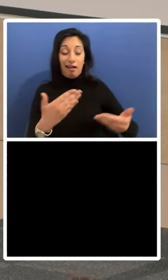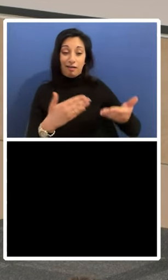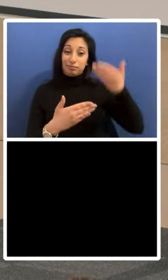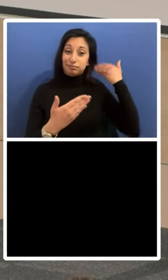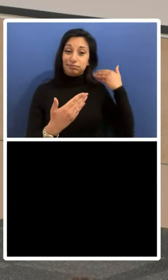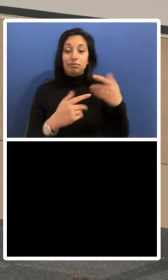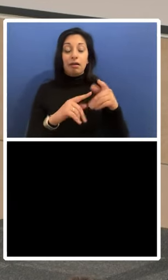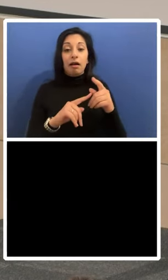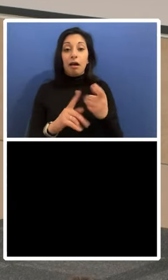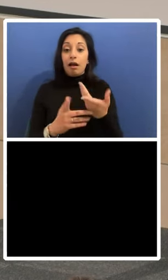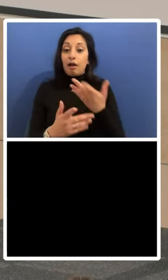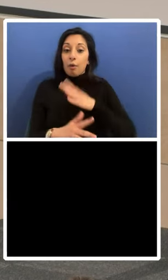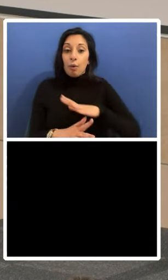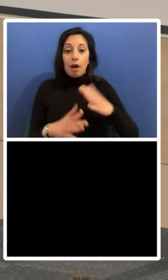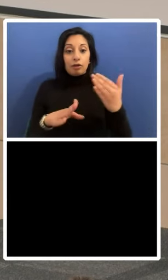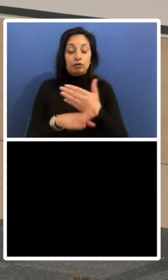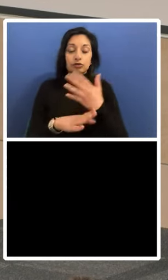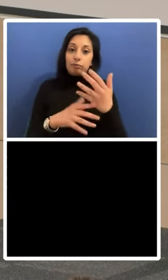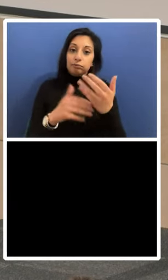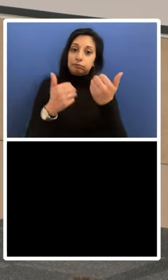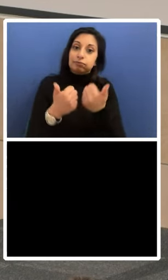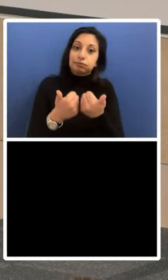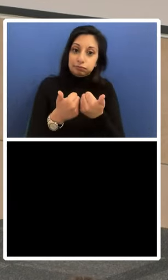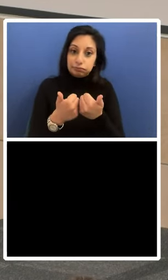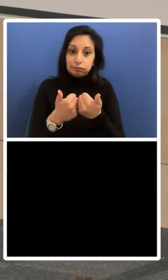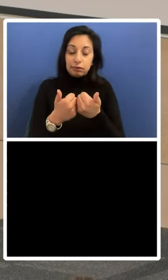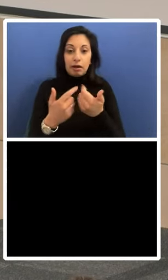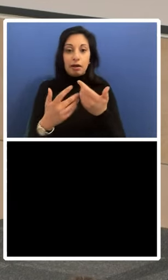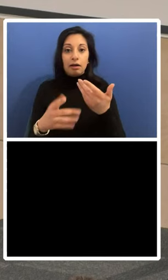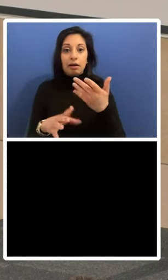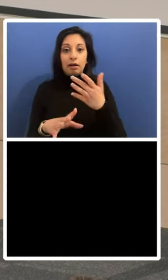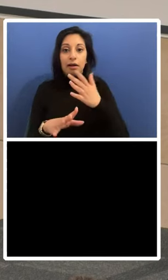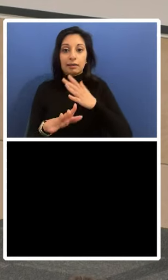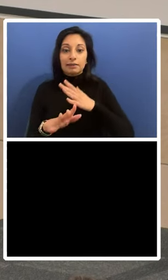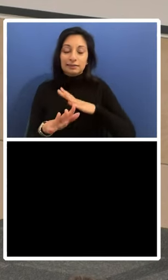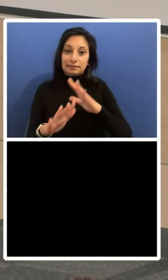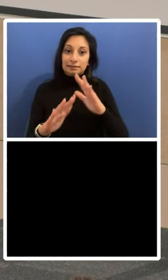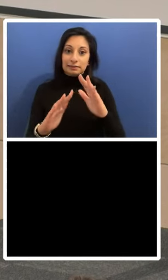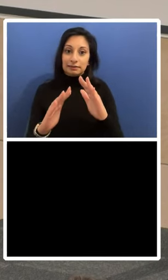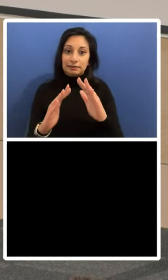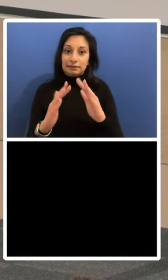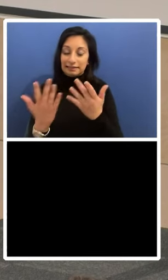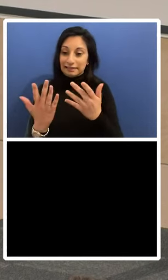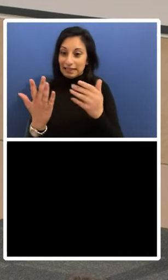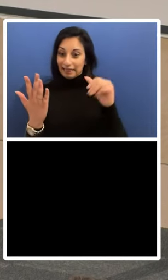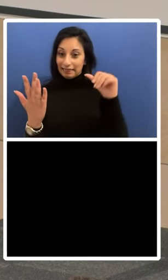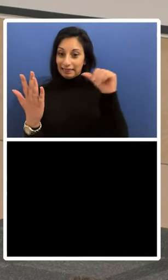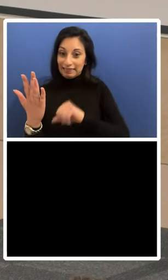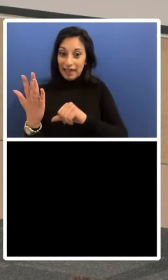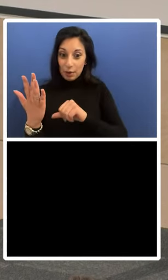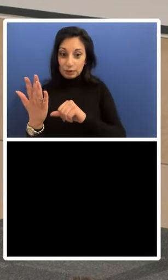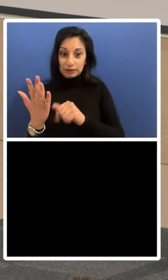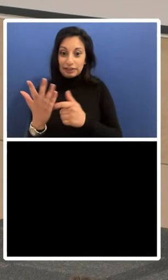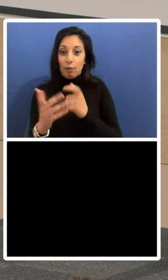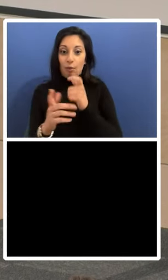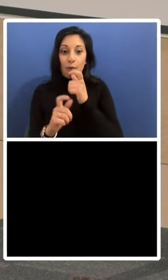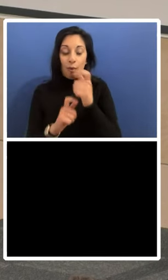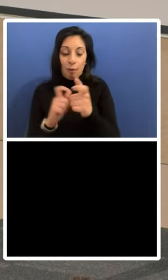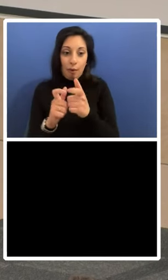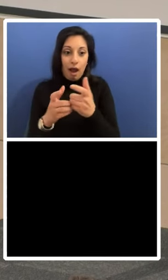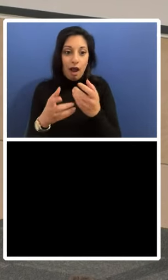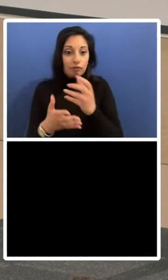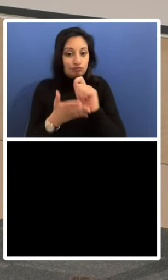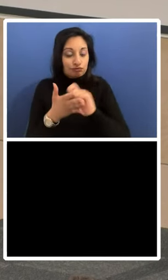needed to master Chinese calligraphy. You needed to be able to write 10,000 characters beautifully. That is economics. Economics is a